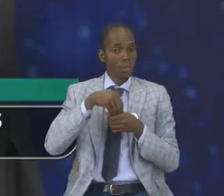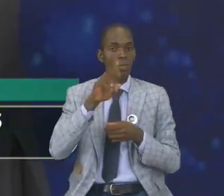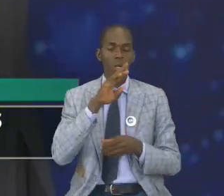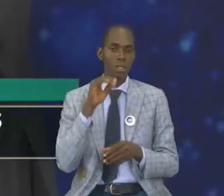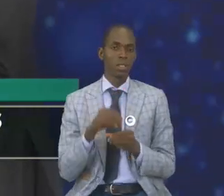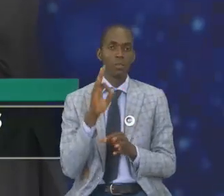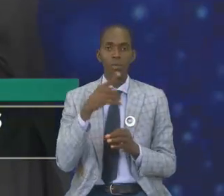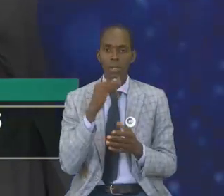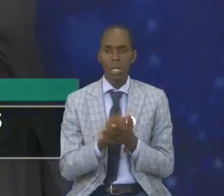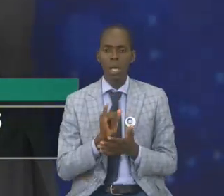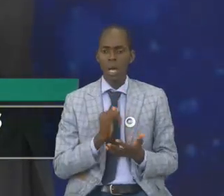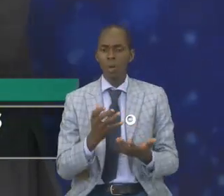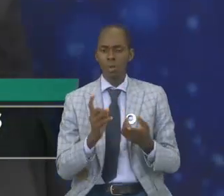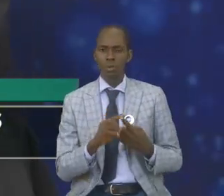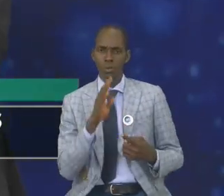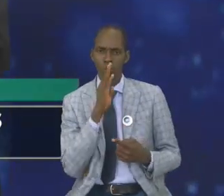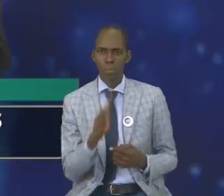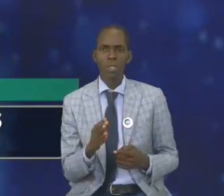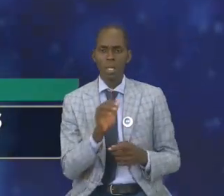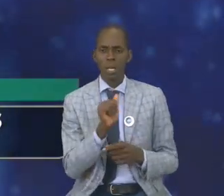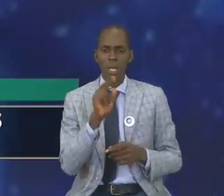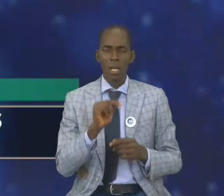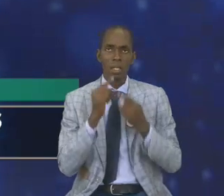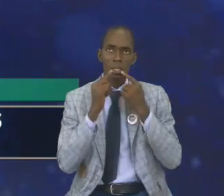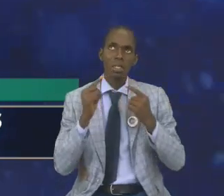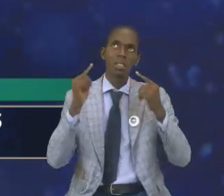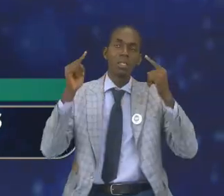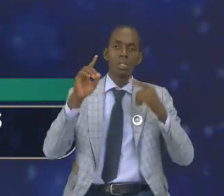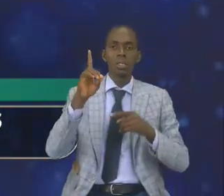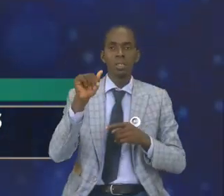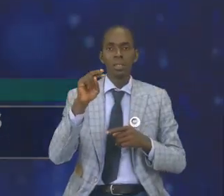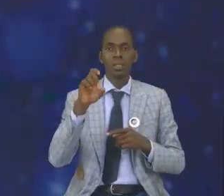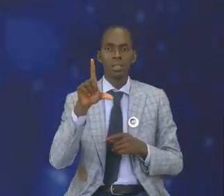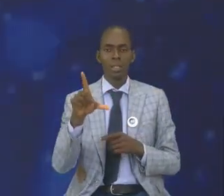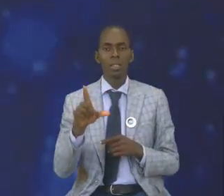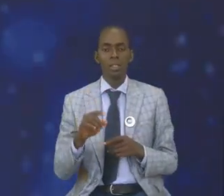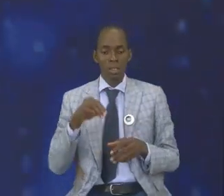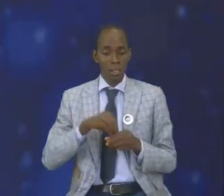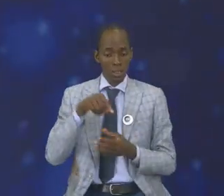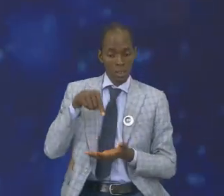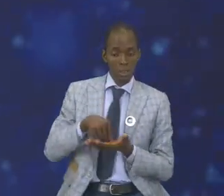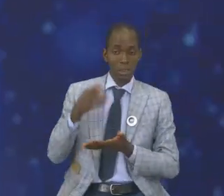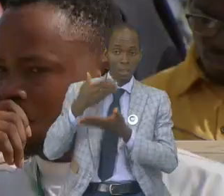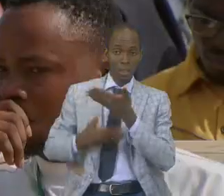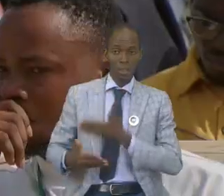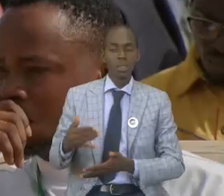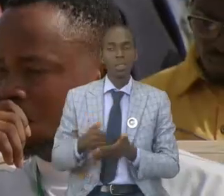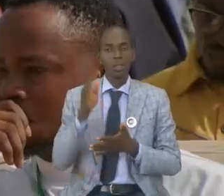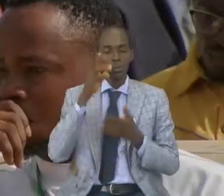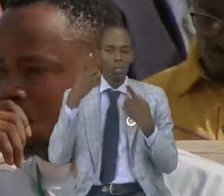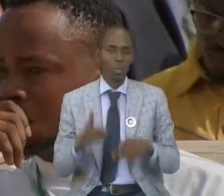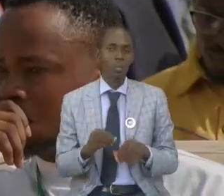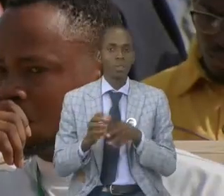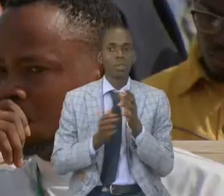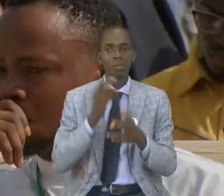be an excelling Daniel in this generation, it will happen in Jesus'